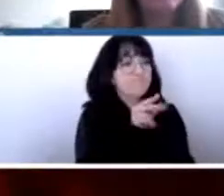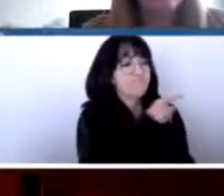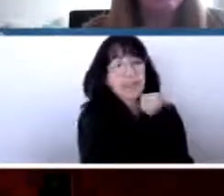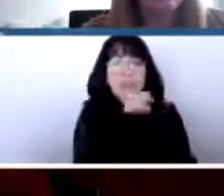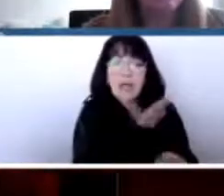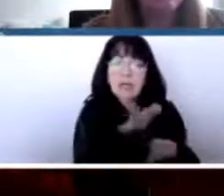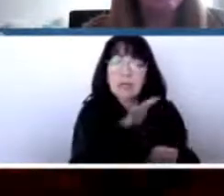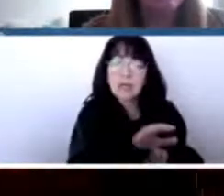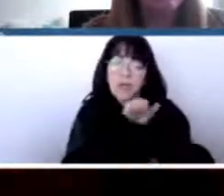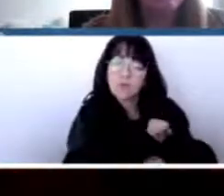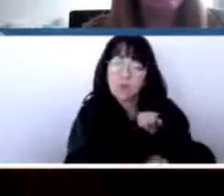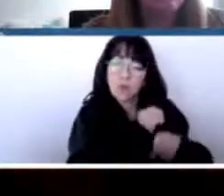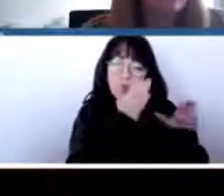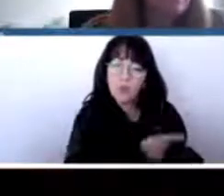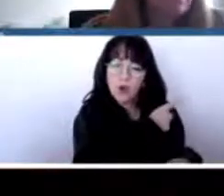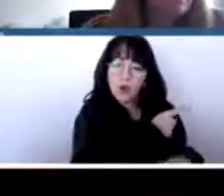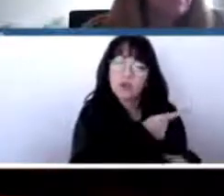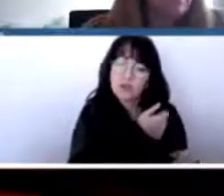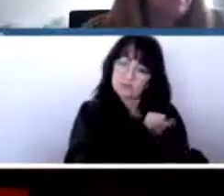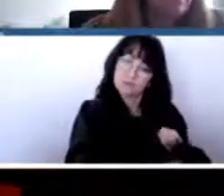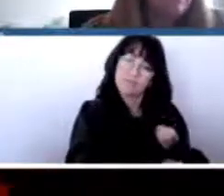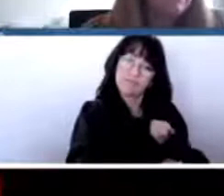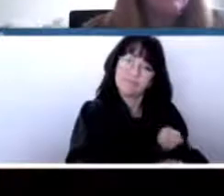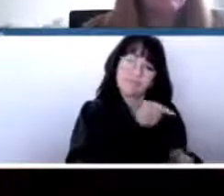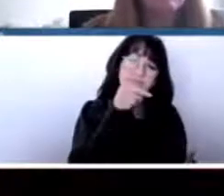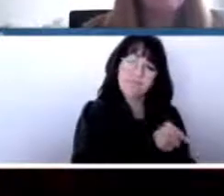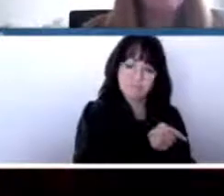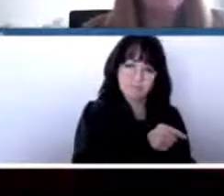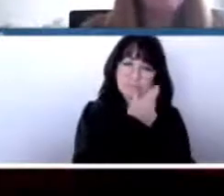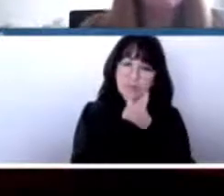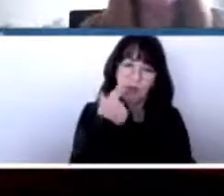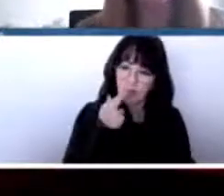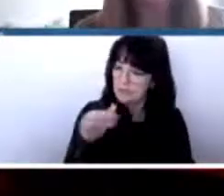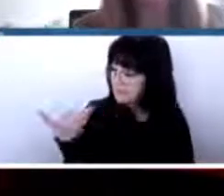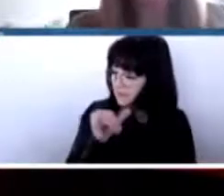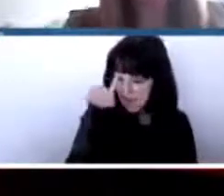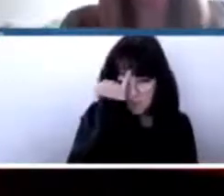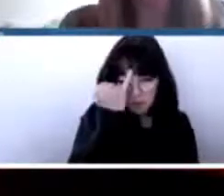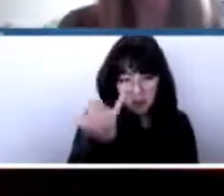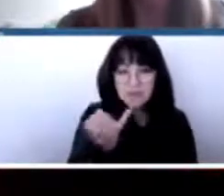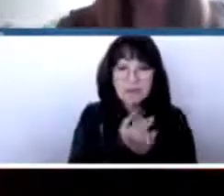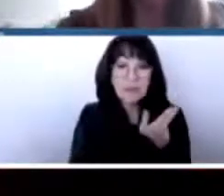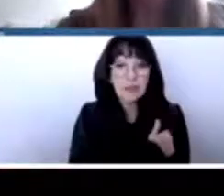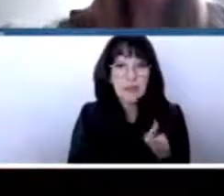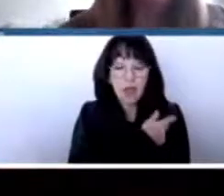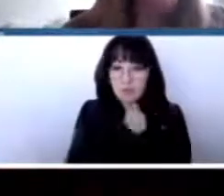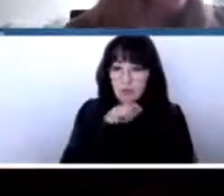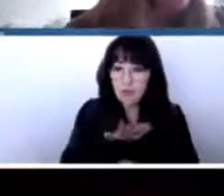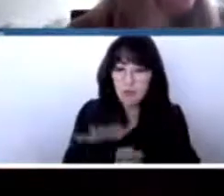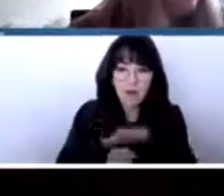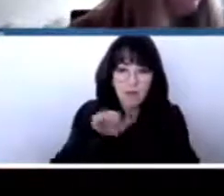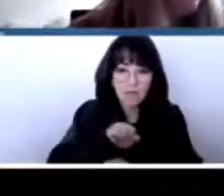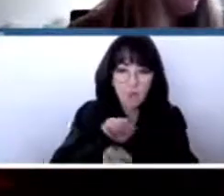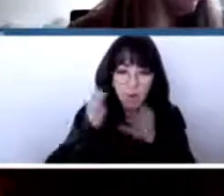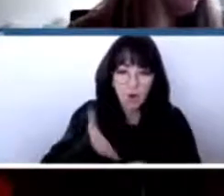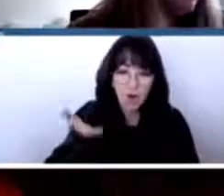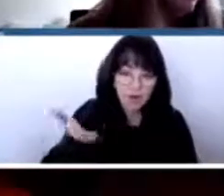the tables. And that's what the hospitals are doing right now. We know we could request some resources from the federal